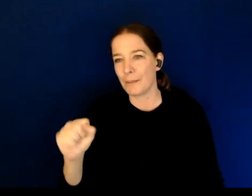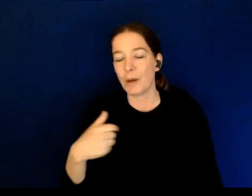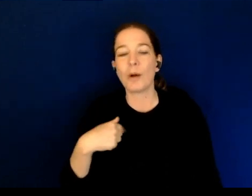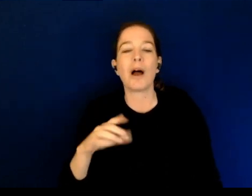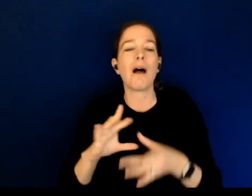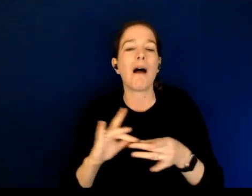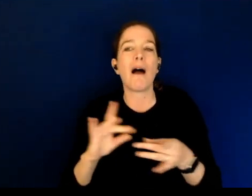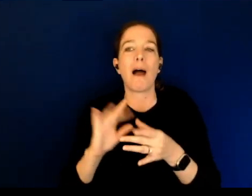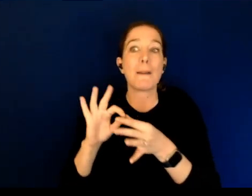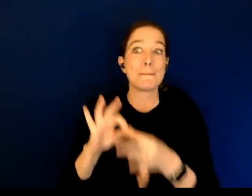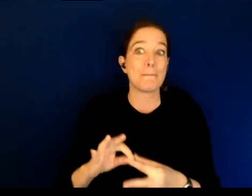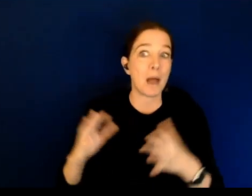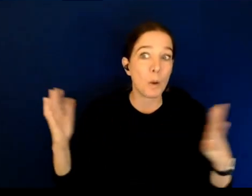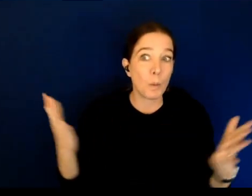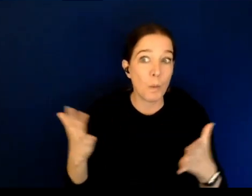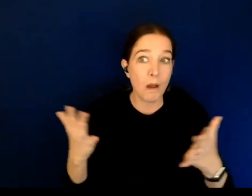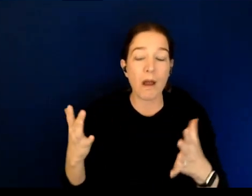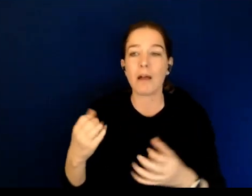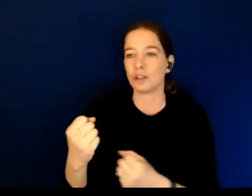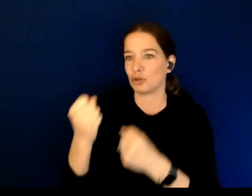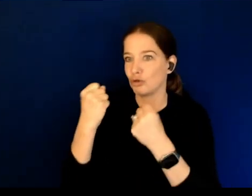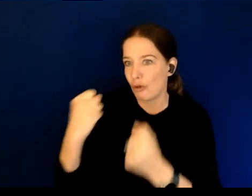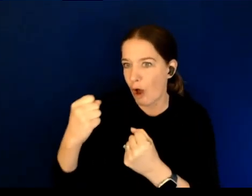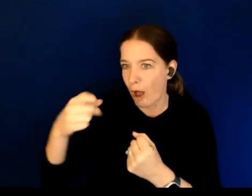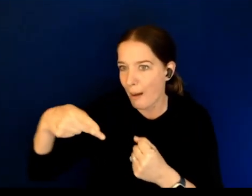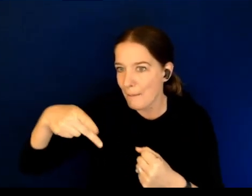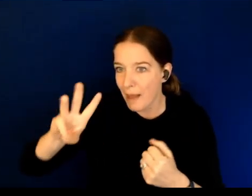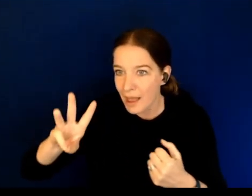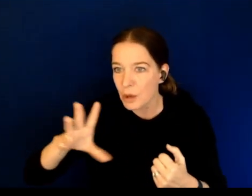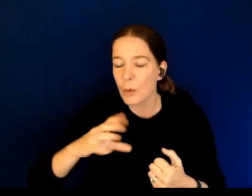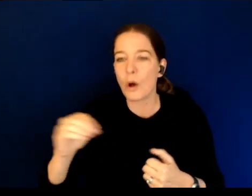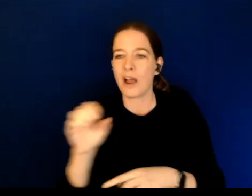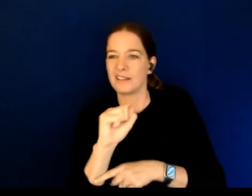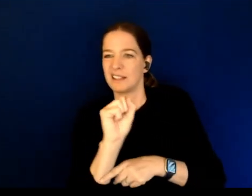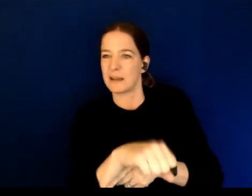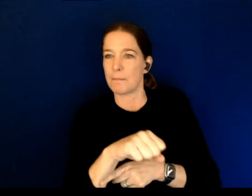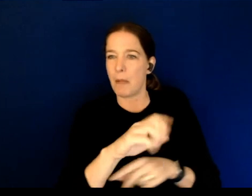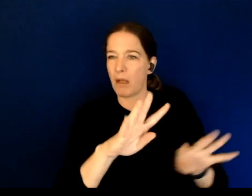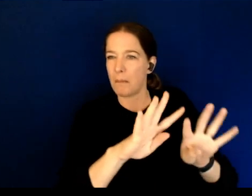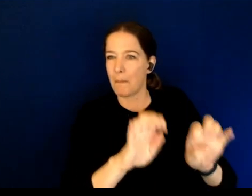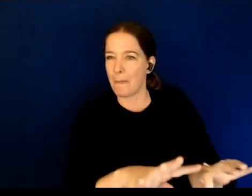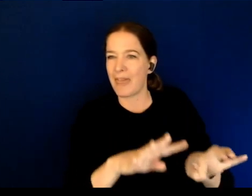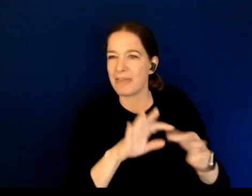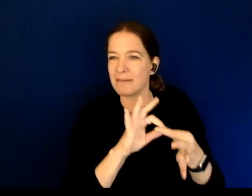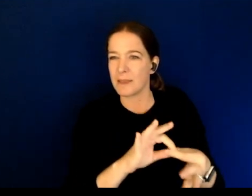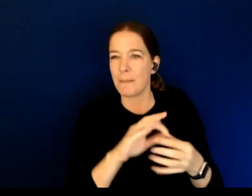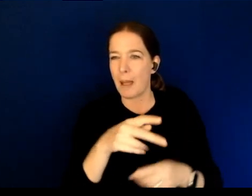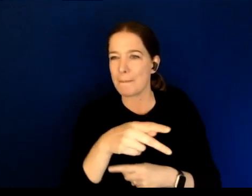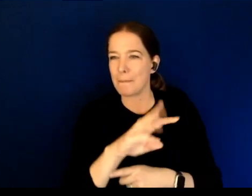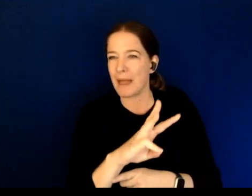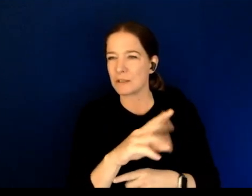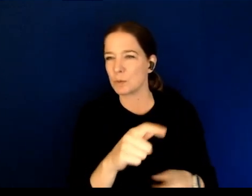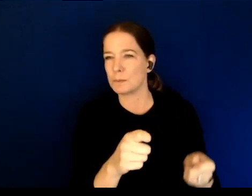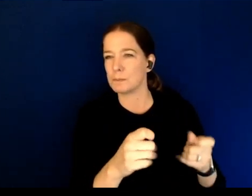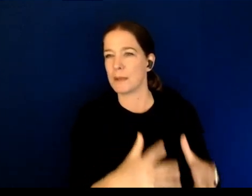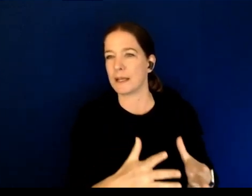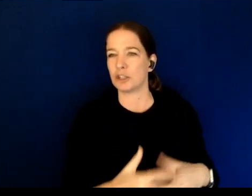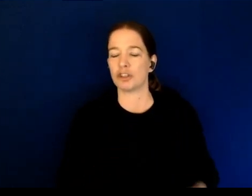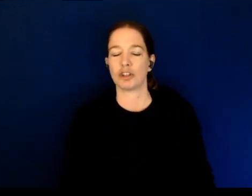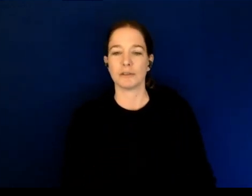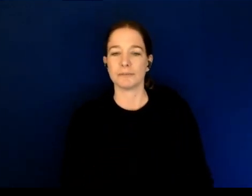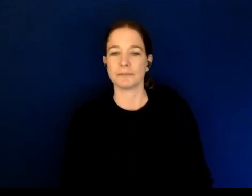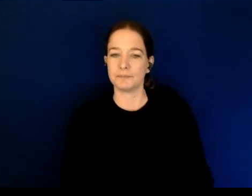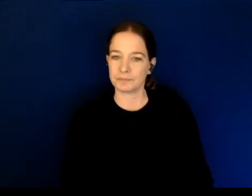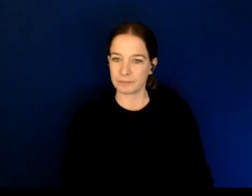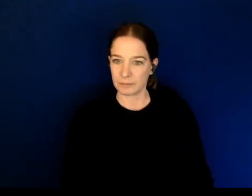you about creating strong passwords and debunking myths about password managers. Today, I